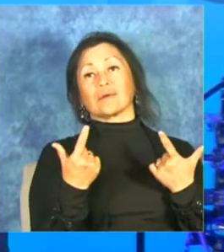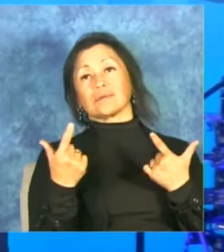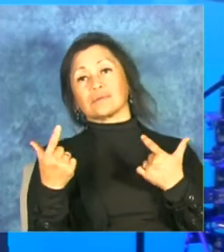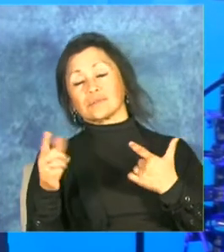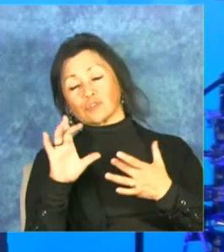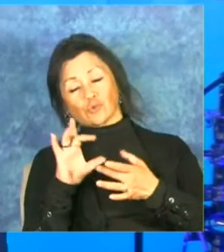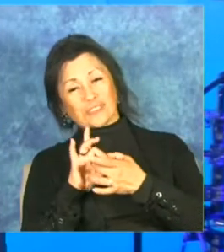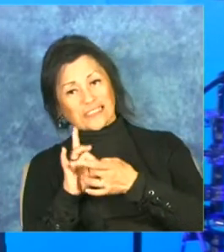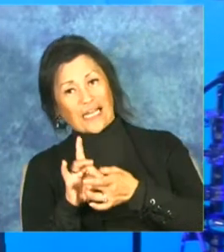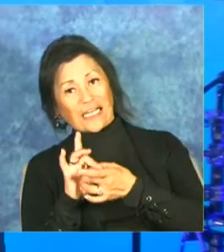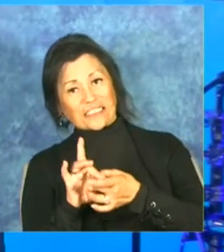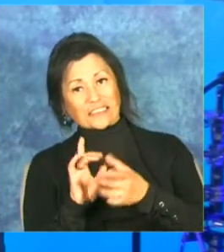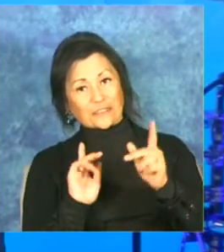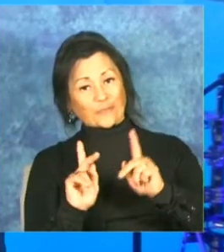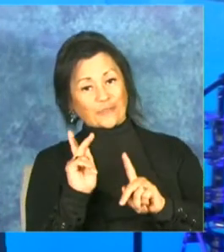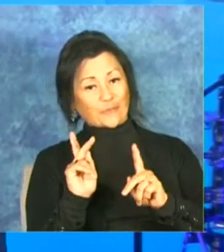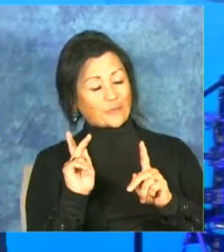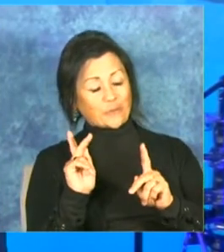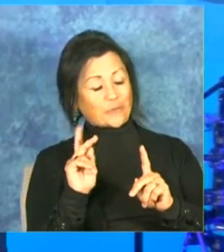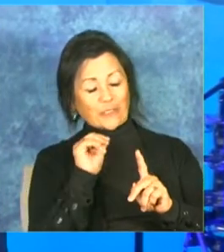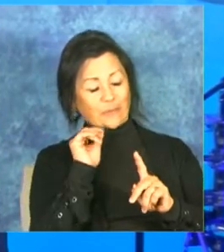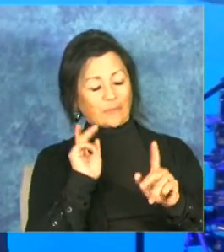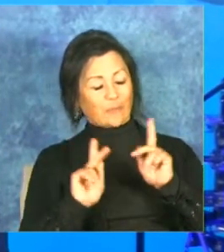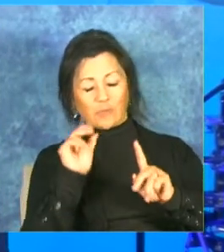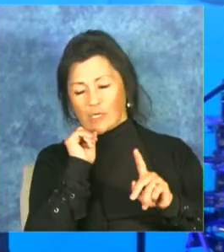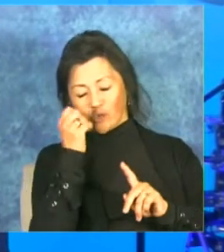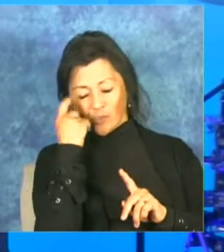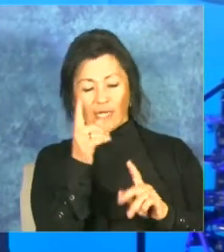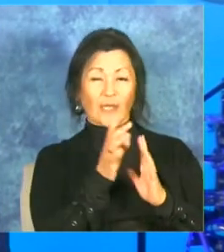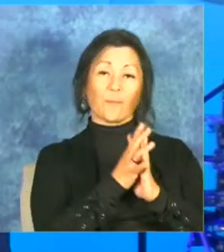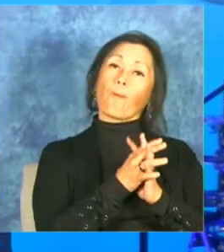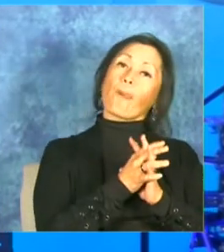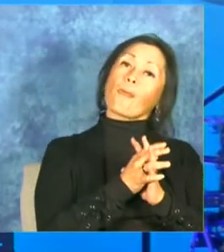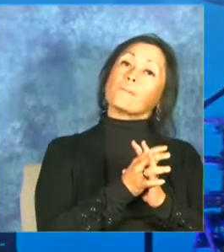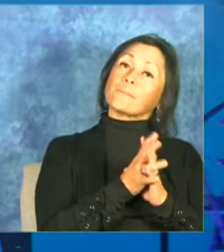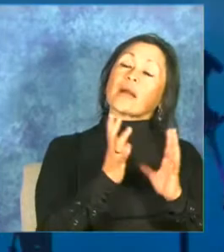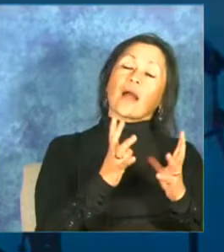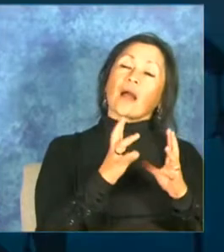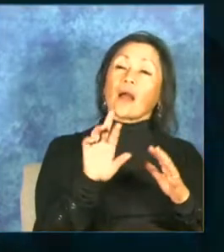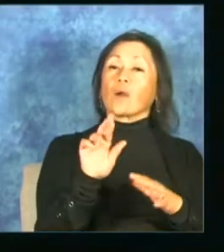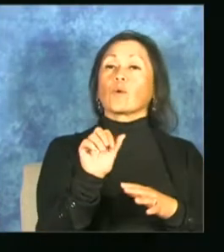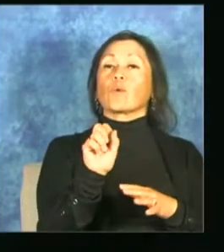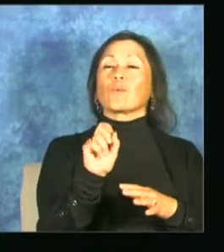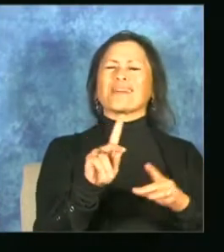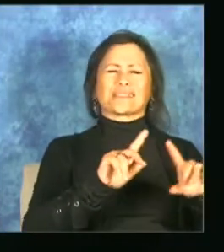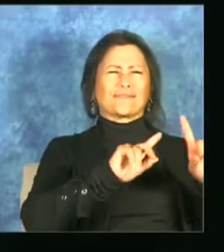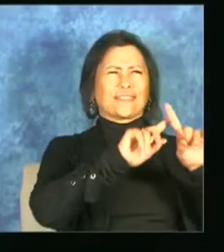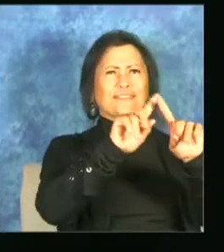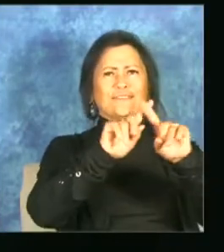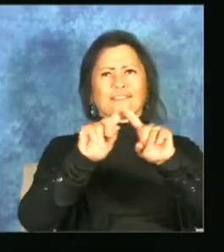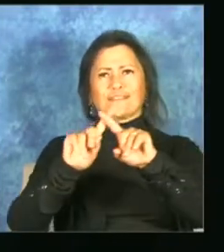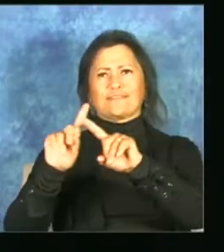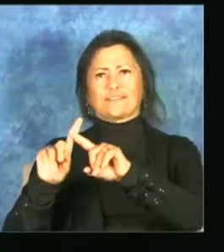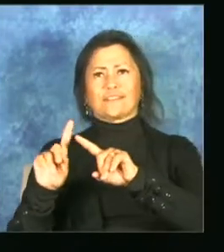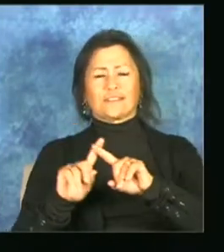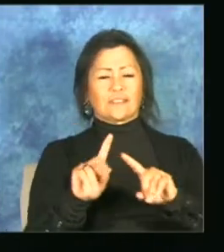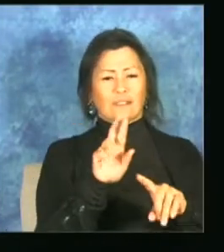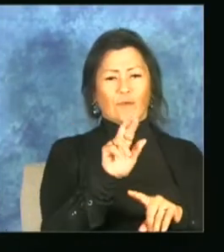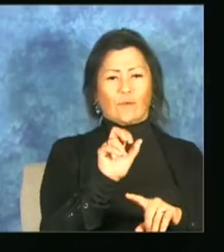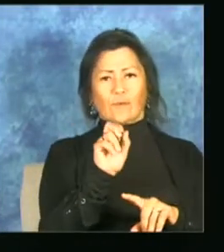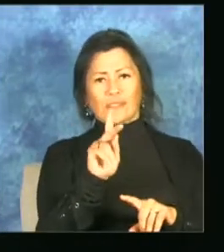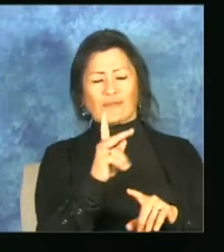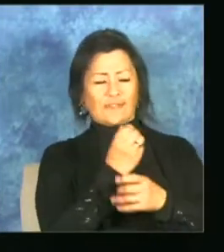to the relationships of people around you who won't understand. It could be a risk of any number of things. A risk